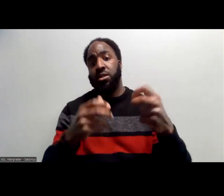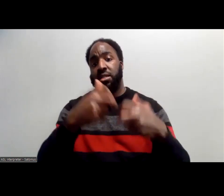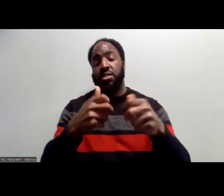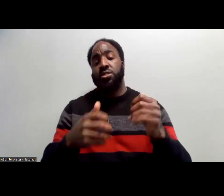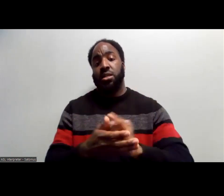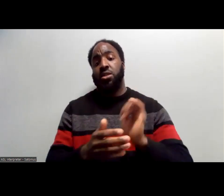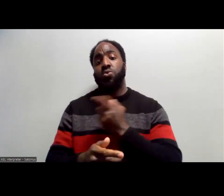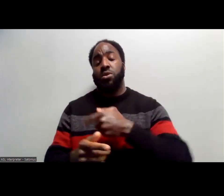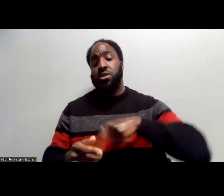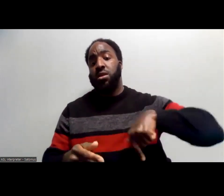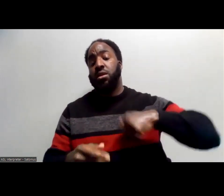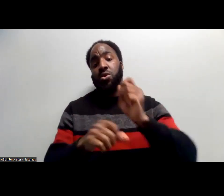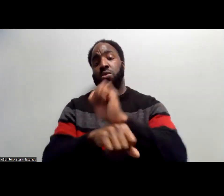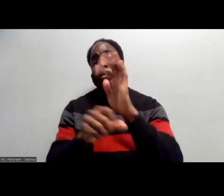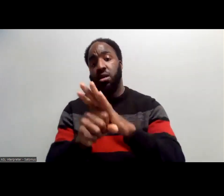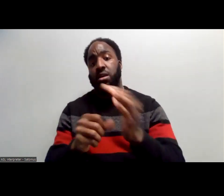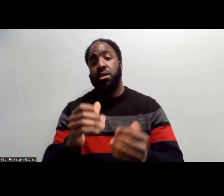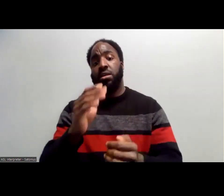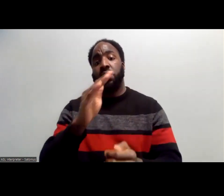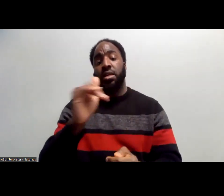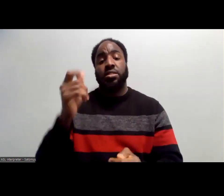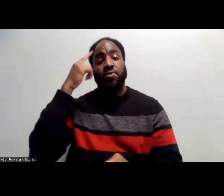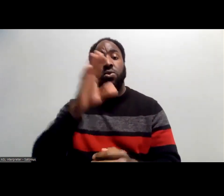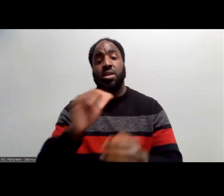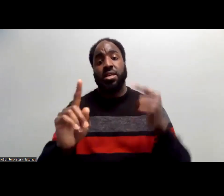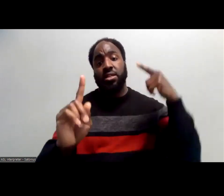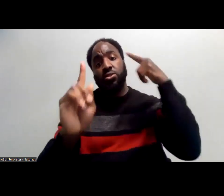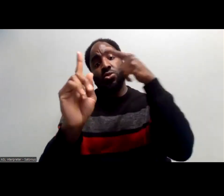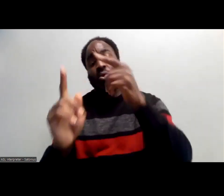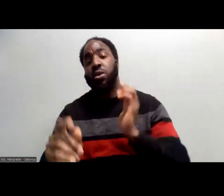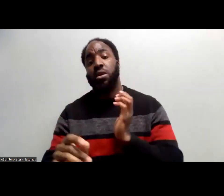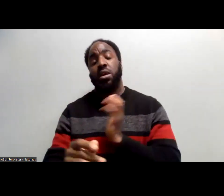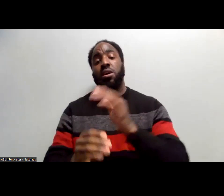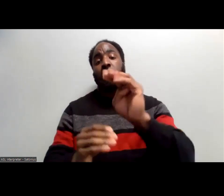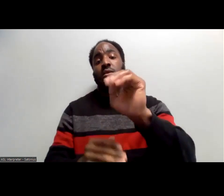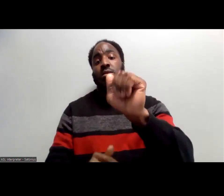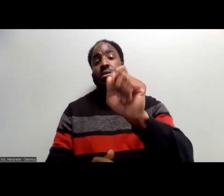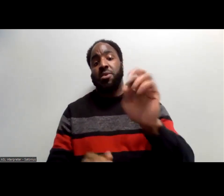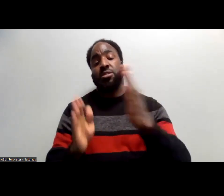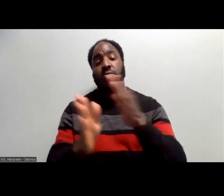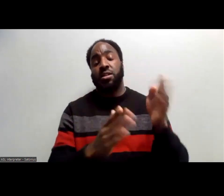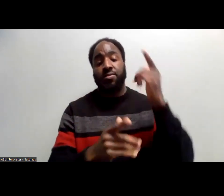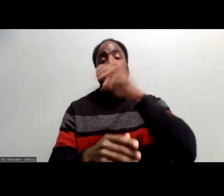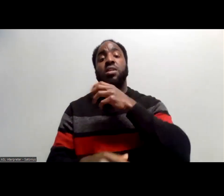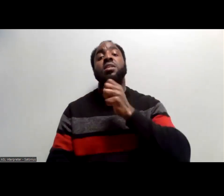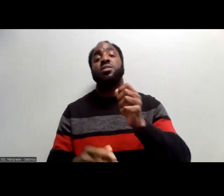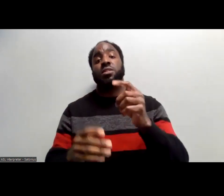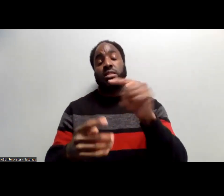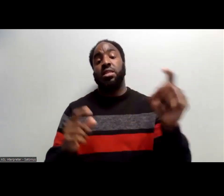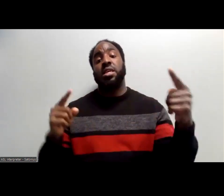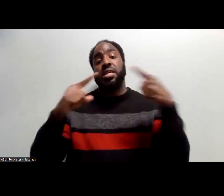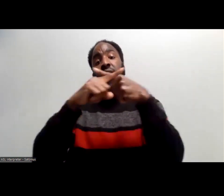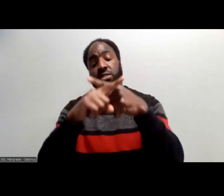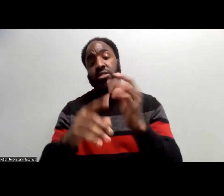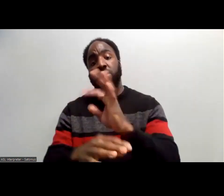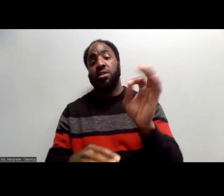working on and for and toward through our Master Plan for Aging. The intersection of age,